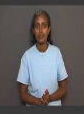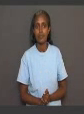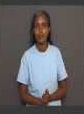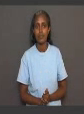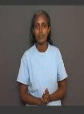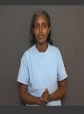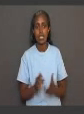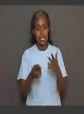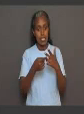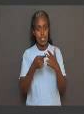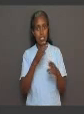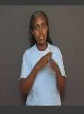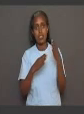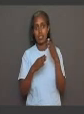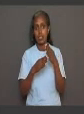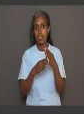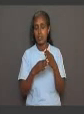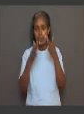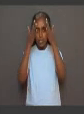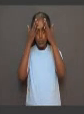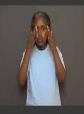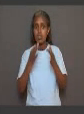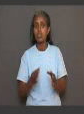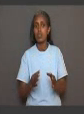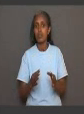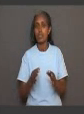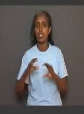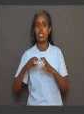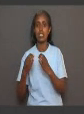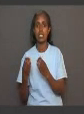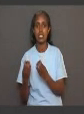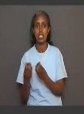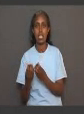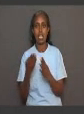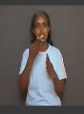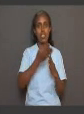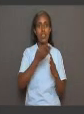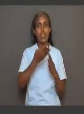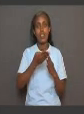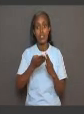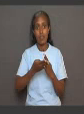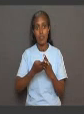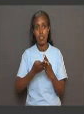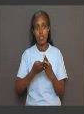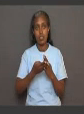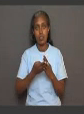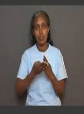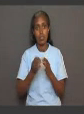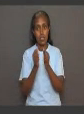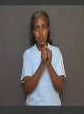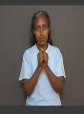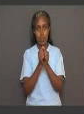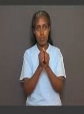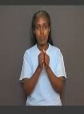The third step is to determine the class interval by the width of